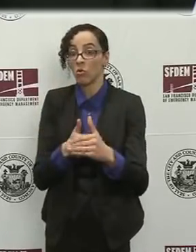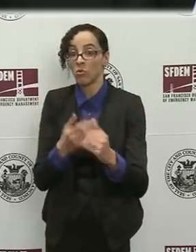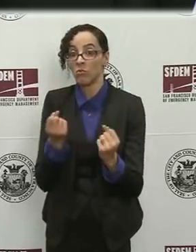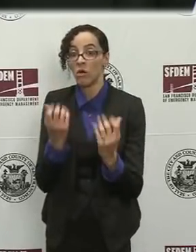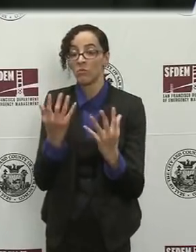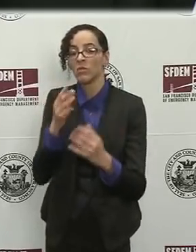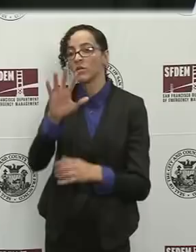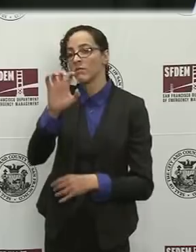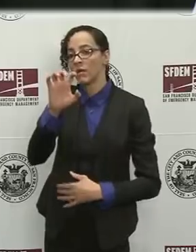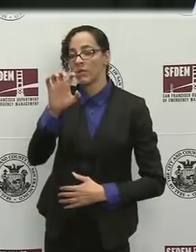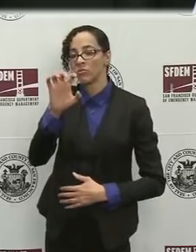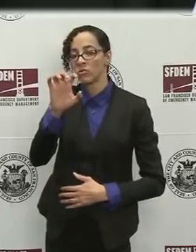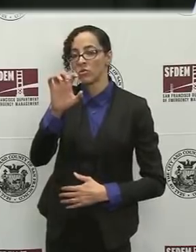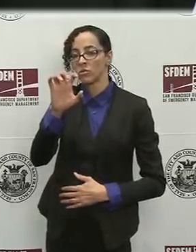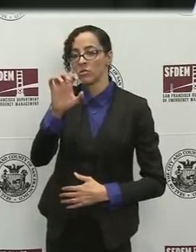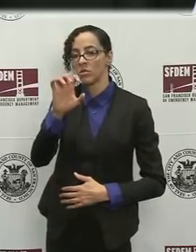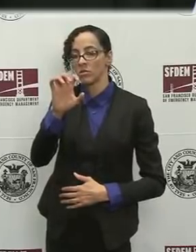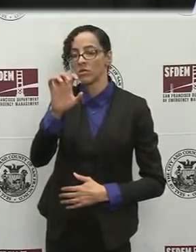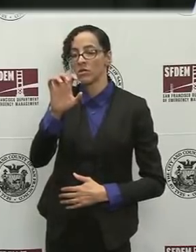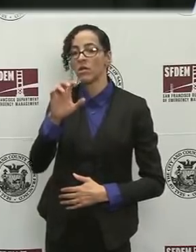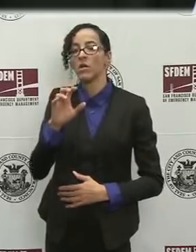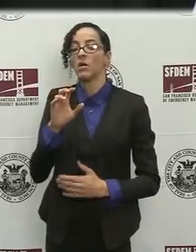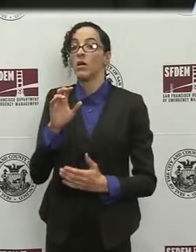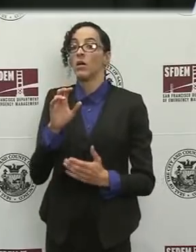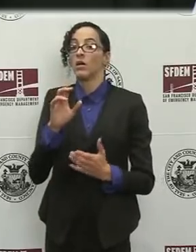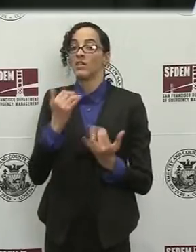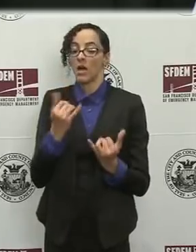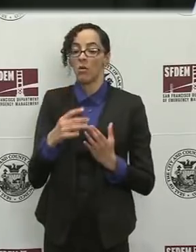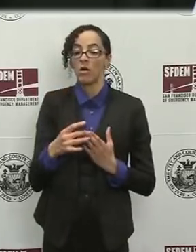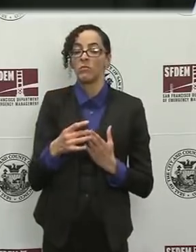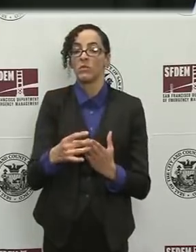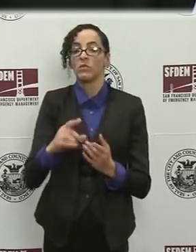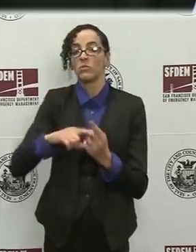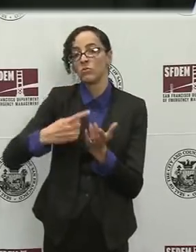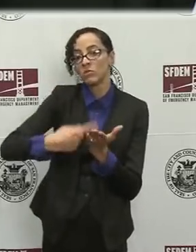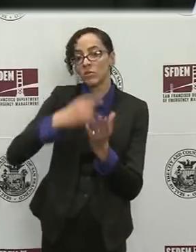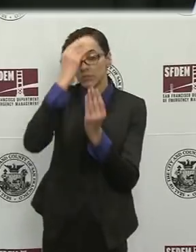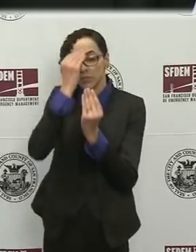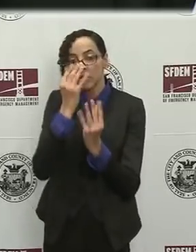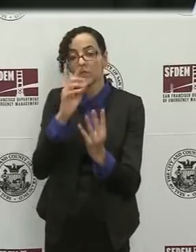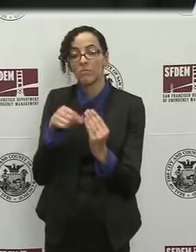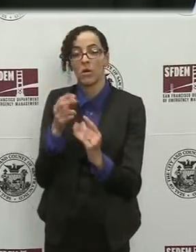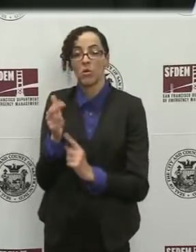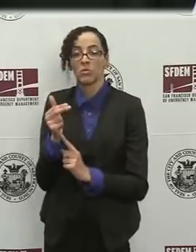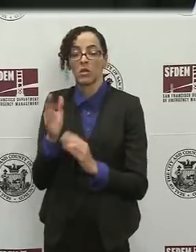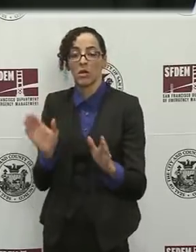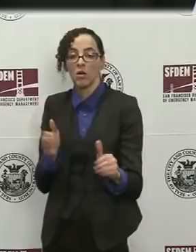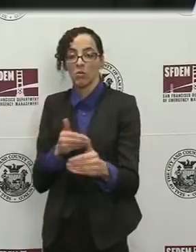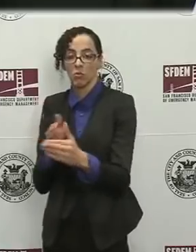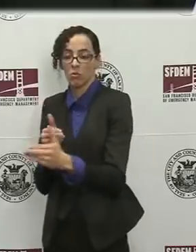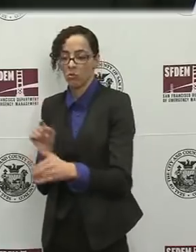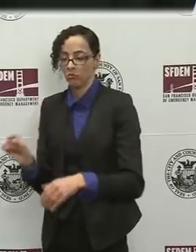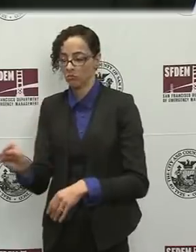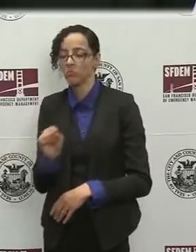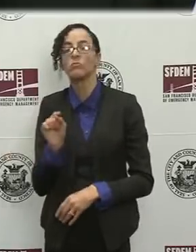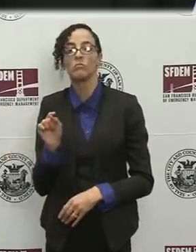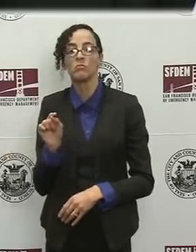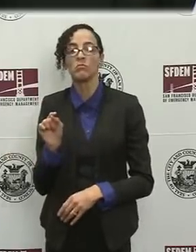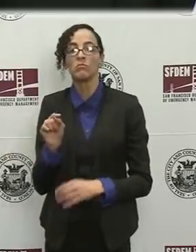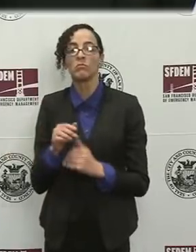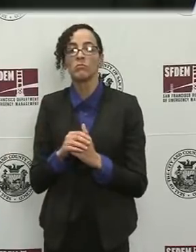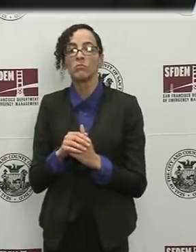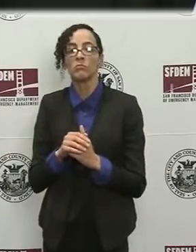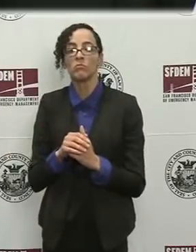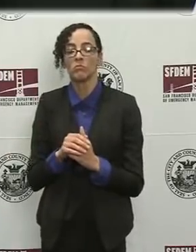500, which brings me to the data on the hotel rooms that we have brought forth up to